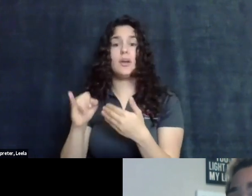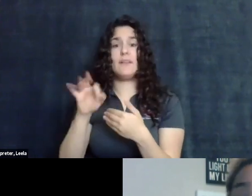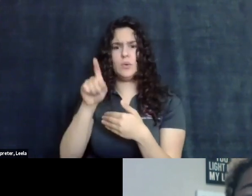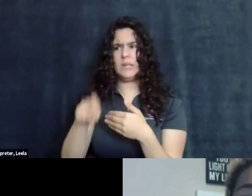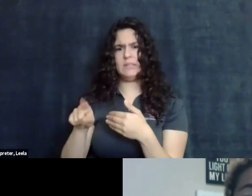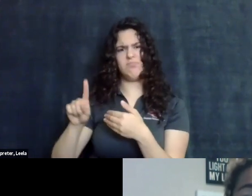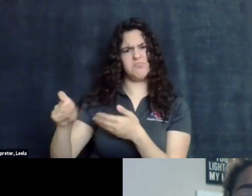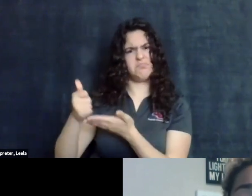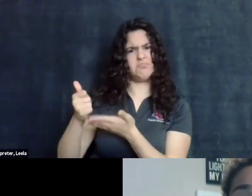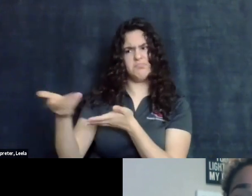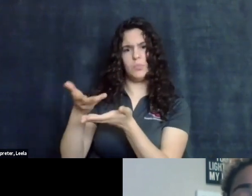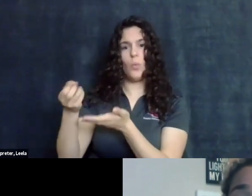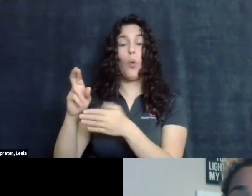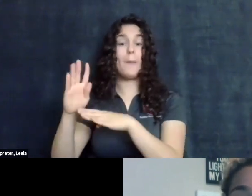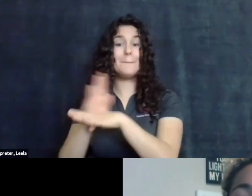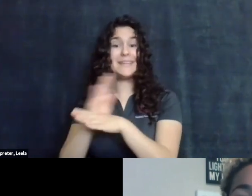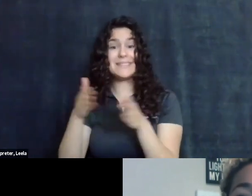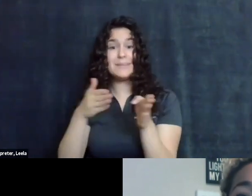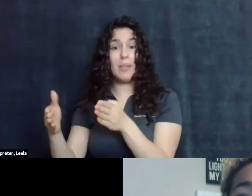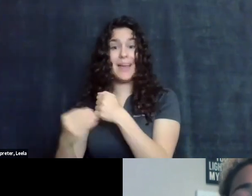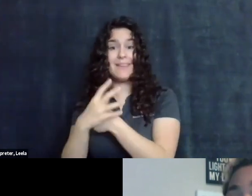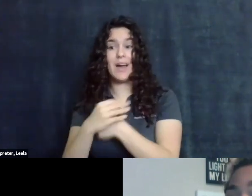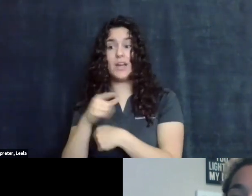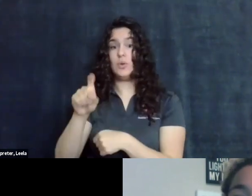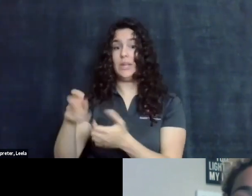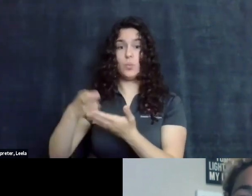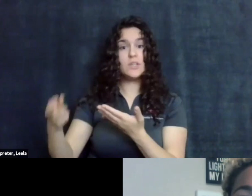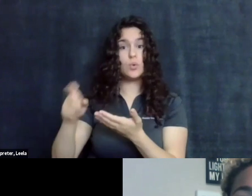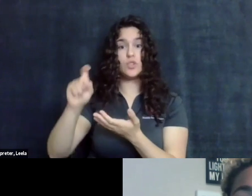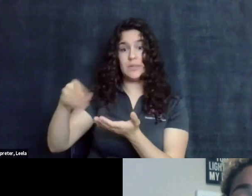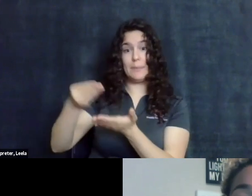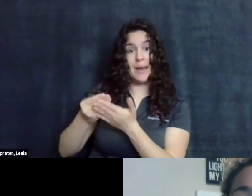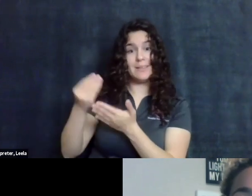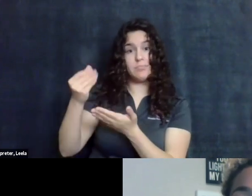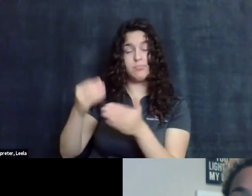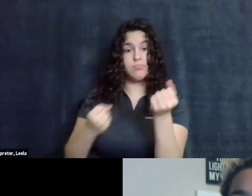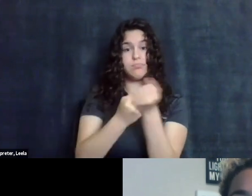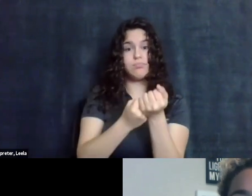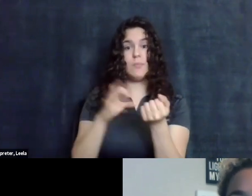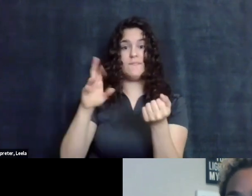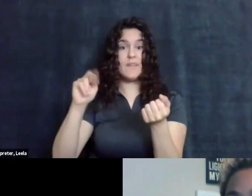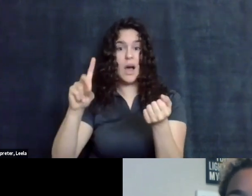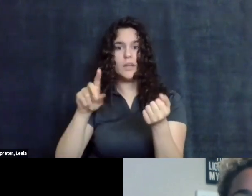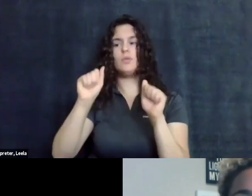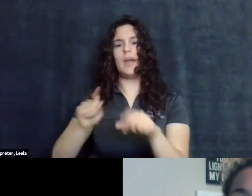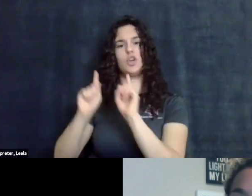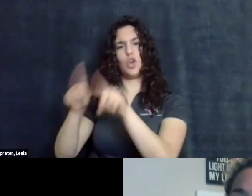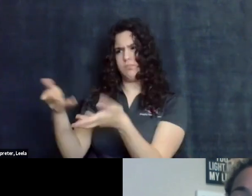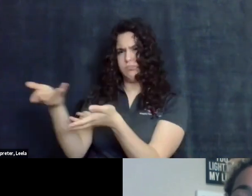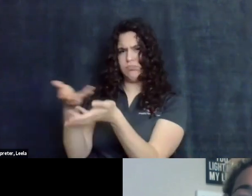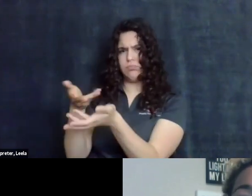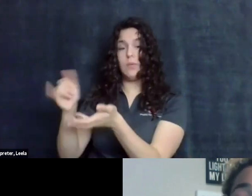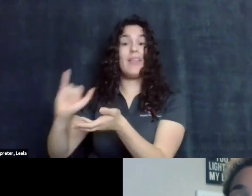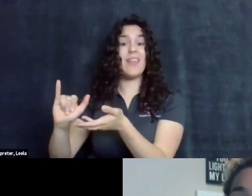a business plan advice, resources, funding, you can always go to the Small Business Development Center. Services are free of